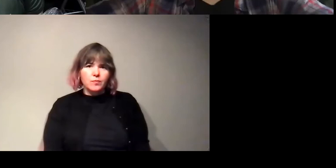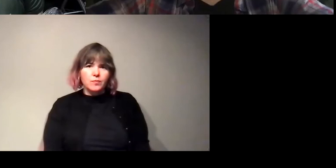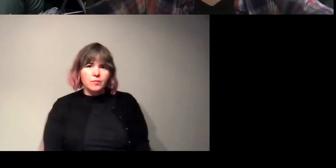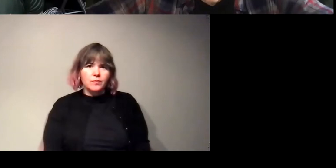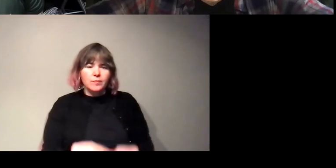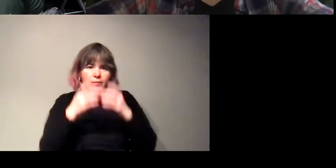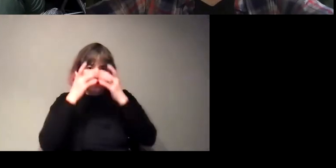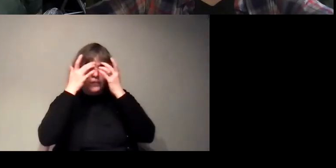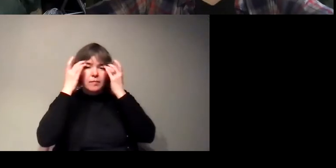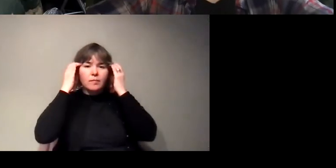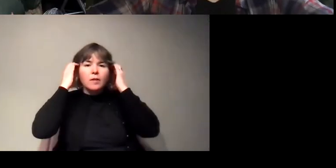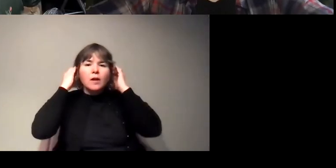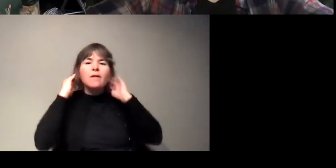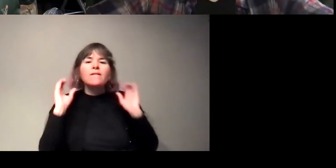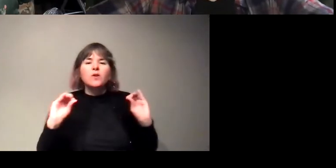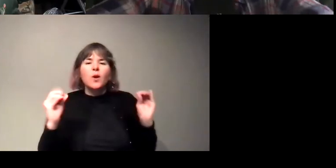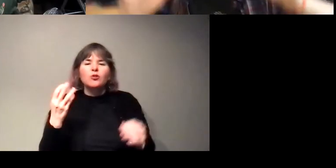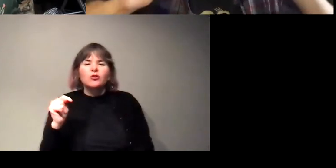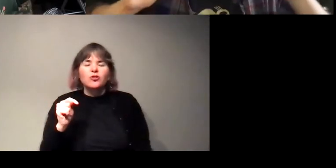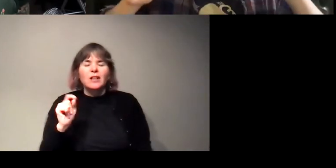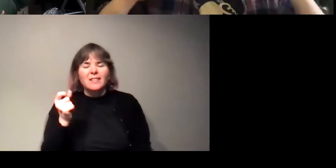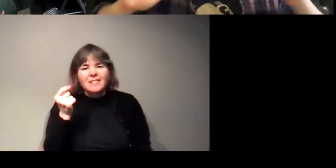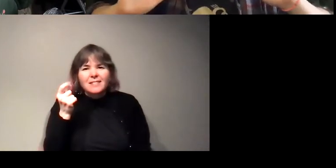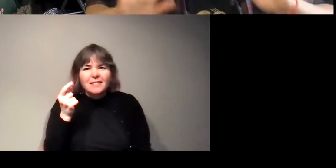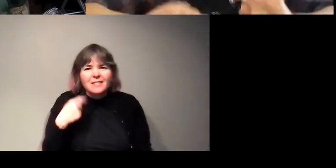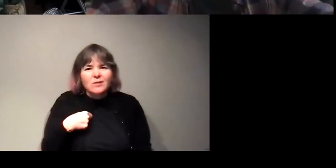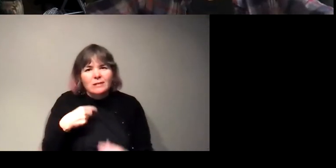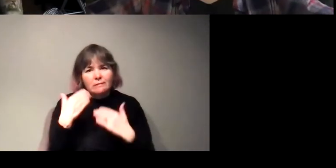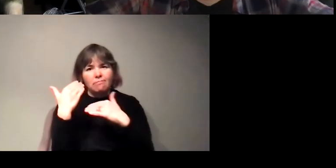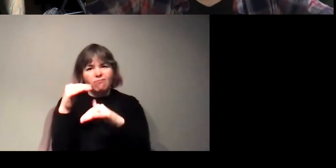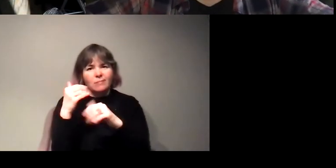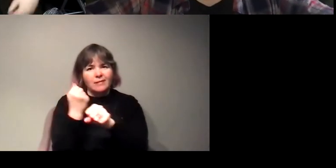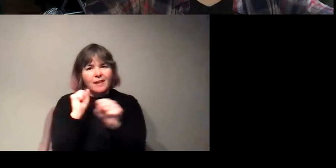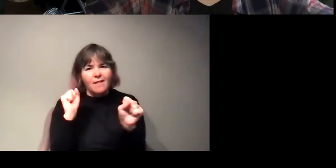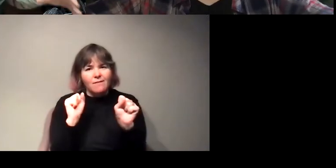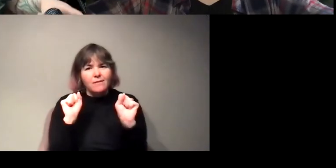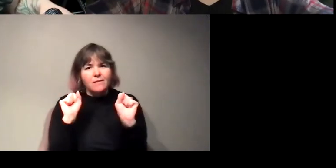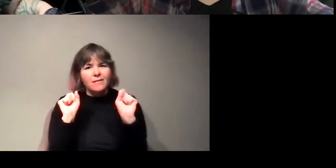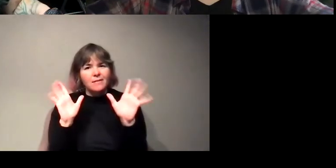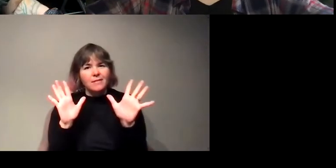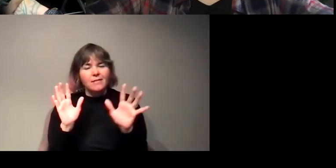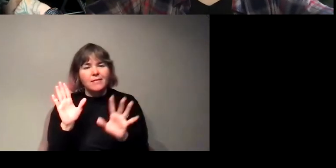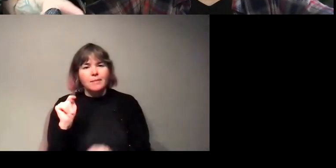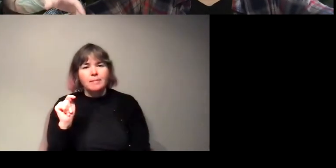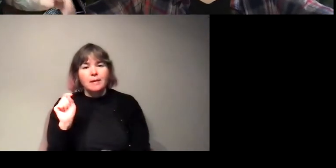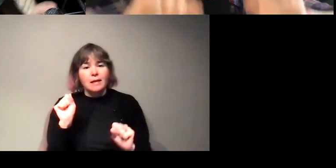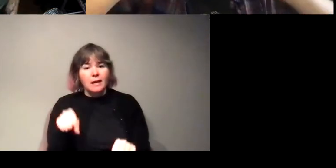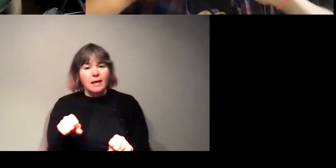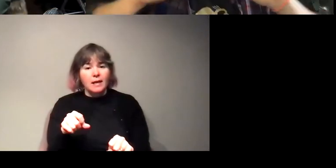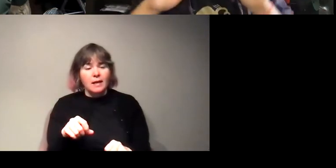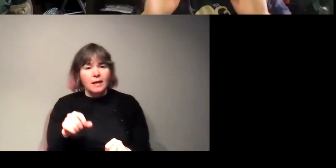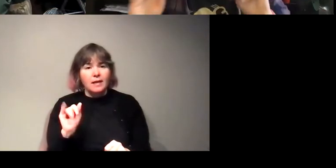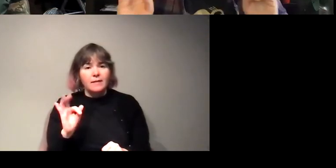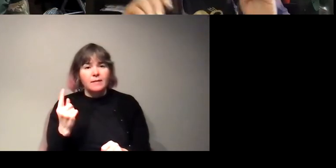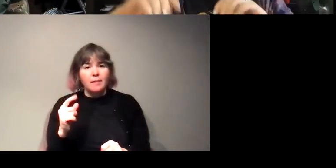There's no chat, but there's no chat. There's no chat because we try to keep it real safe. But we can, if somebody